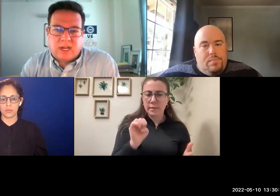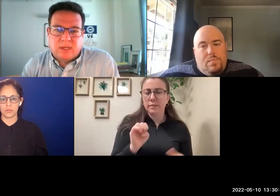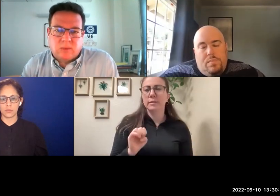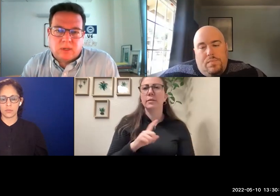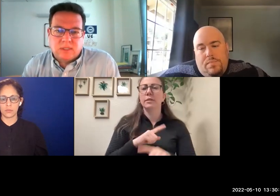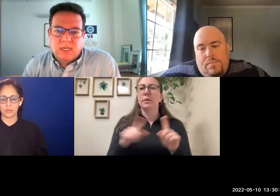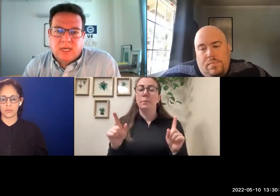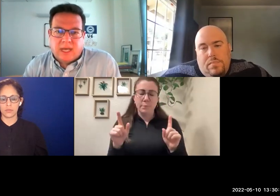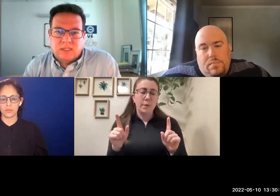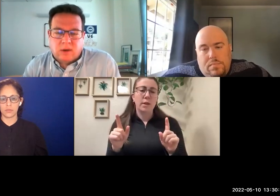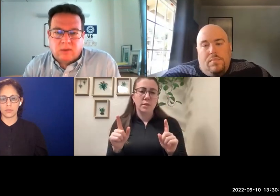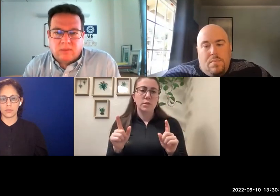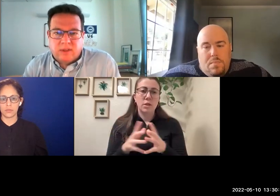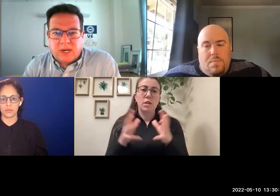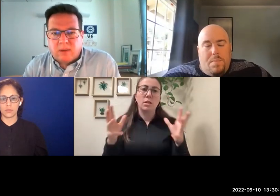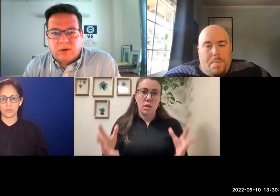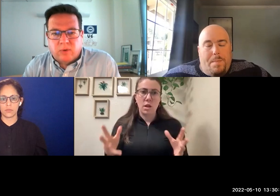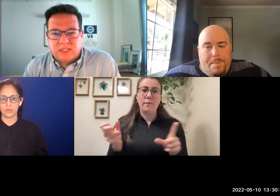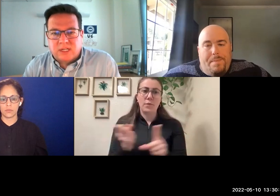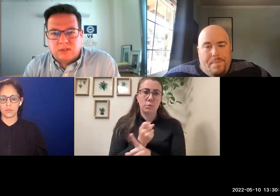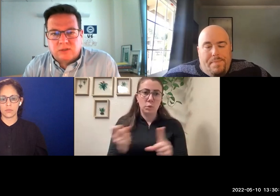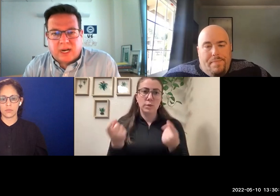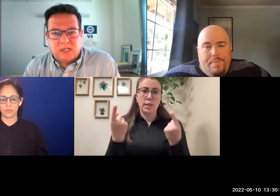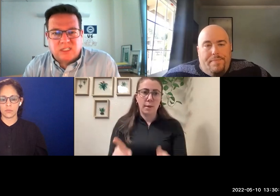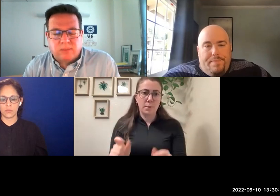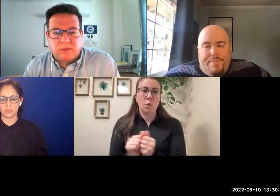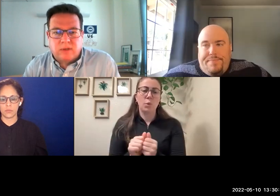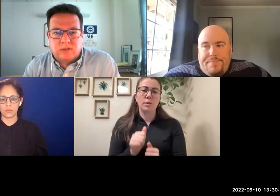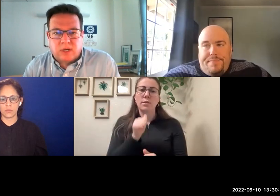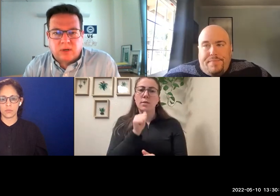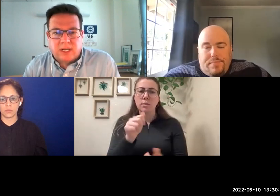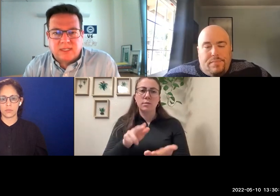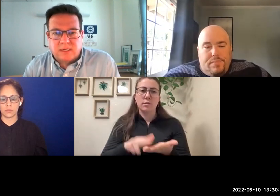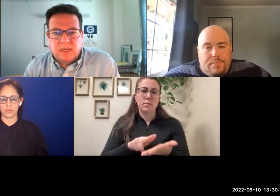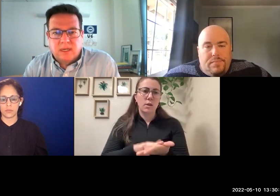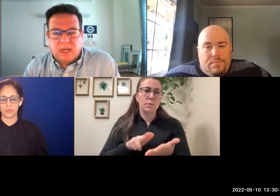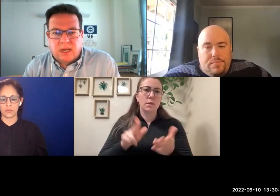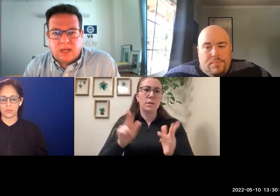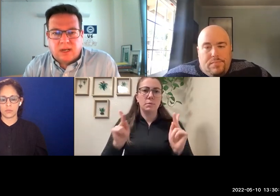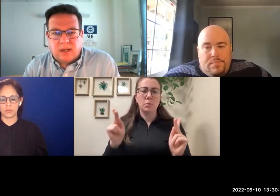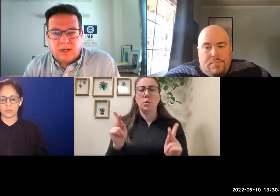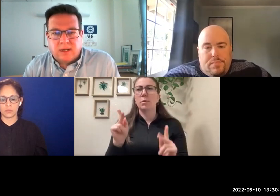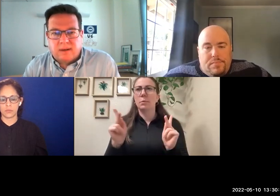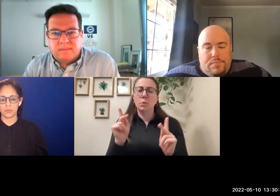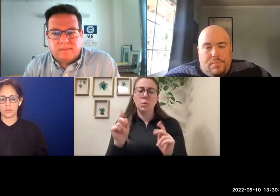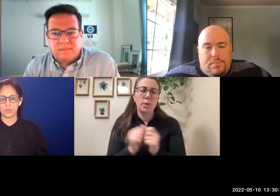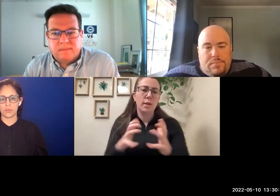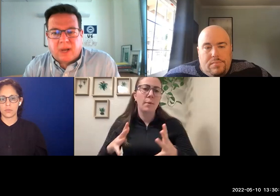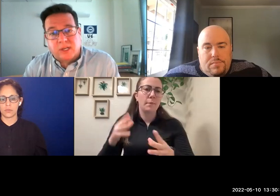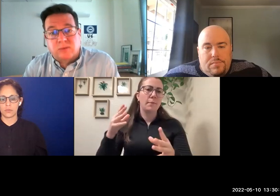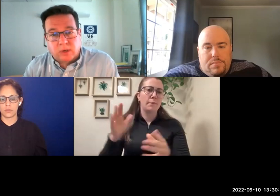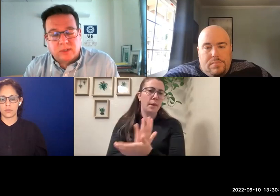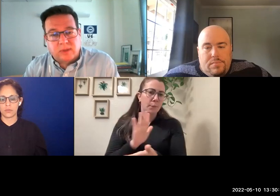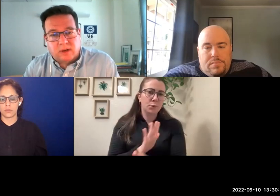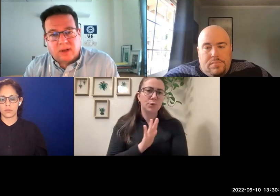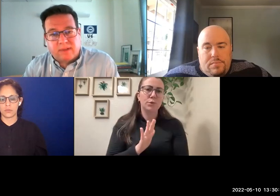of undocumented workers. And so there've been a number of organizational strategies that people have used to try and organize in